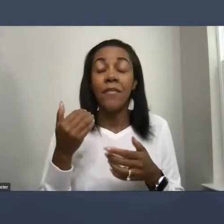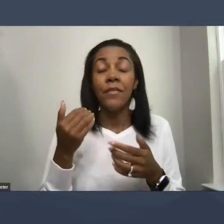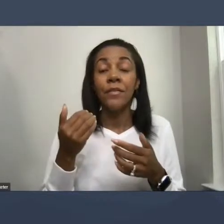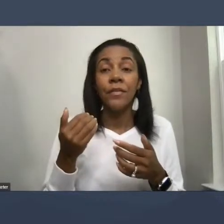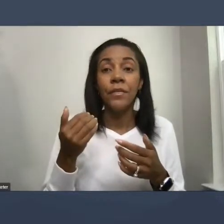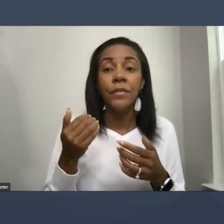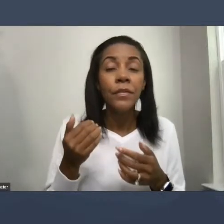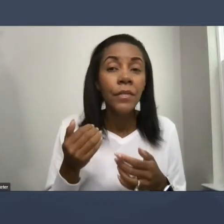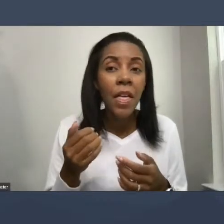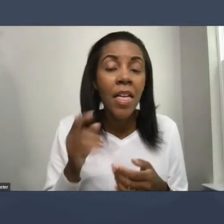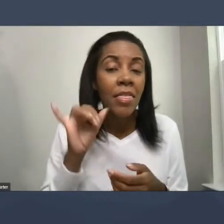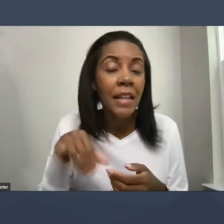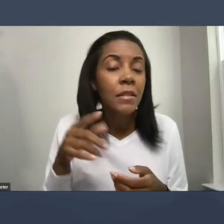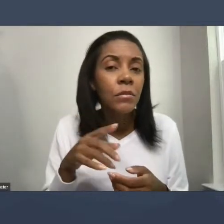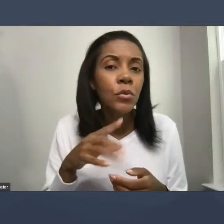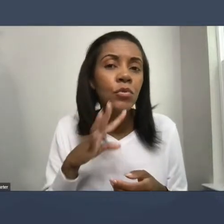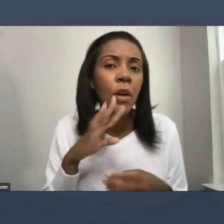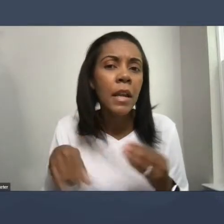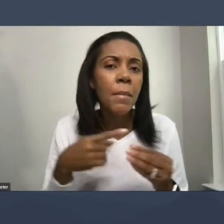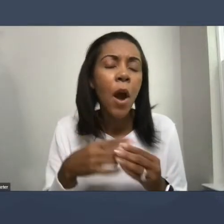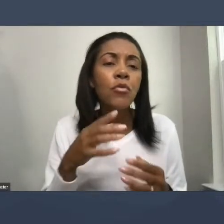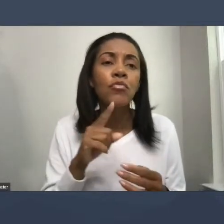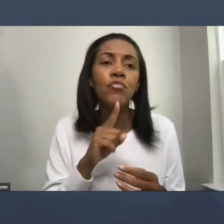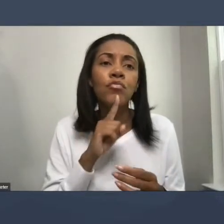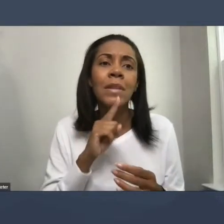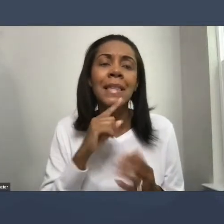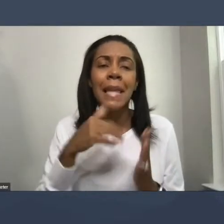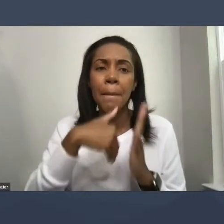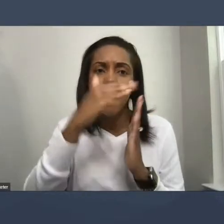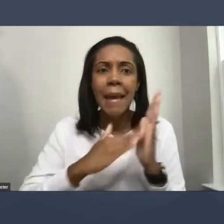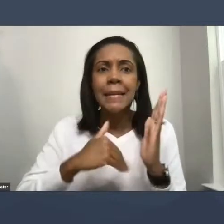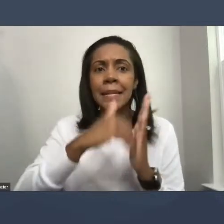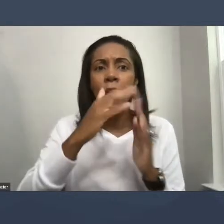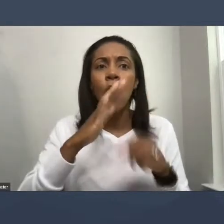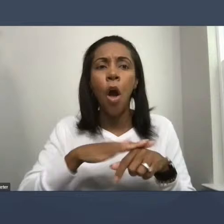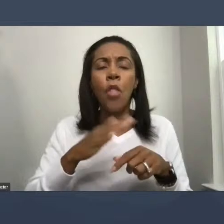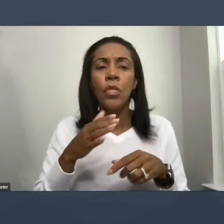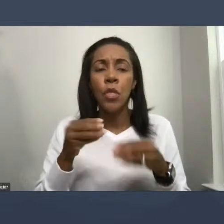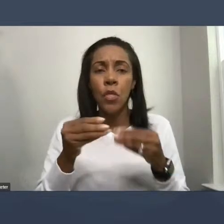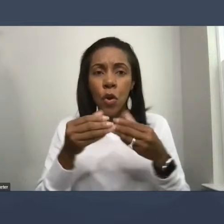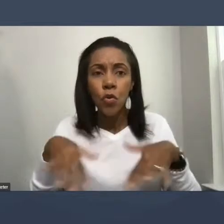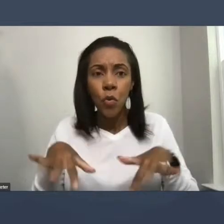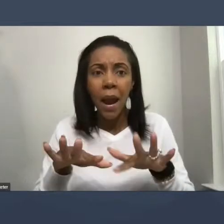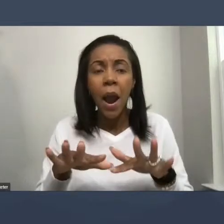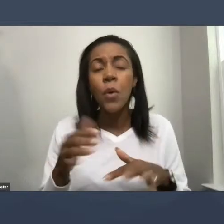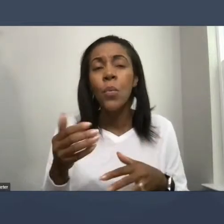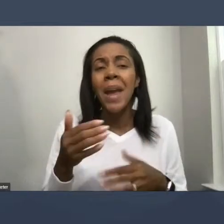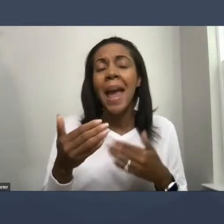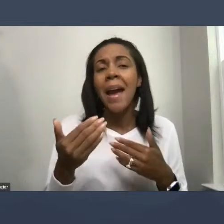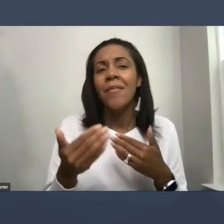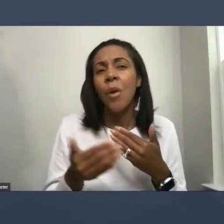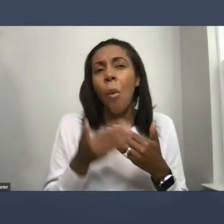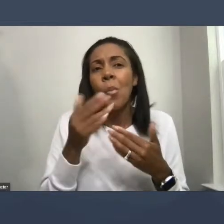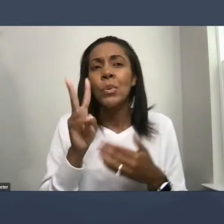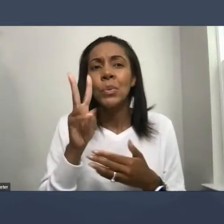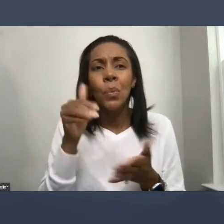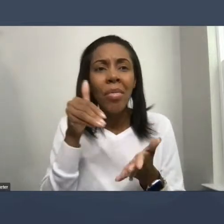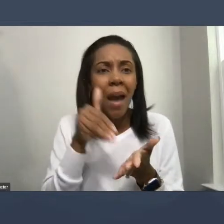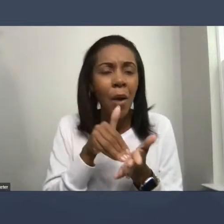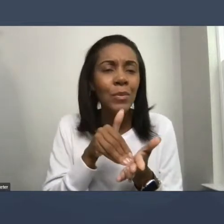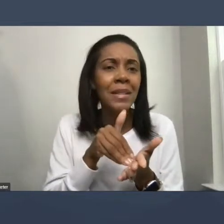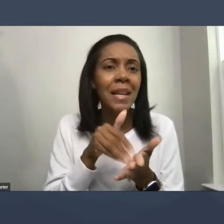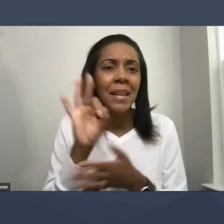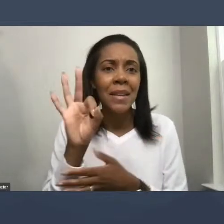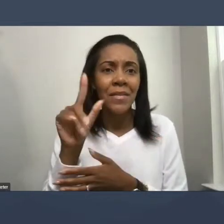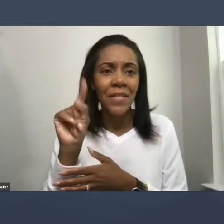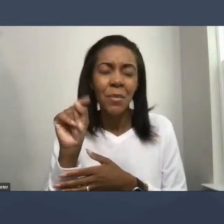Colette is talking about are literally painted spaces on the ground. But you have nearly 2,000 linear feet of,